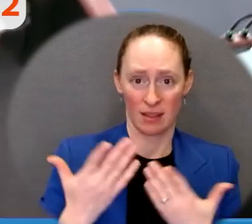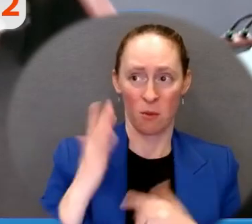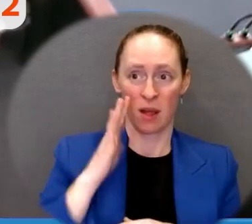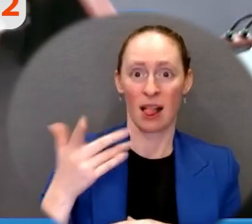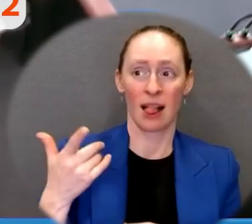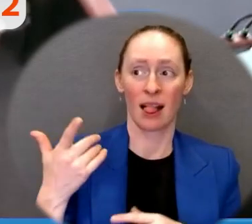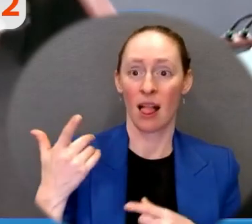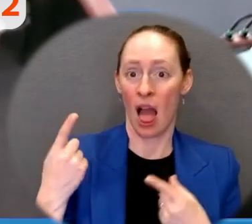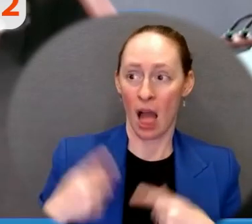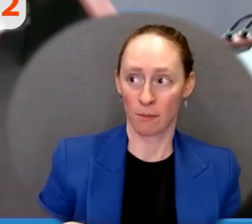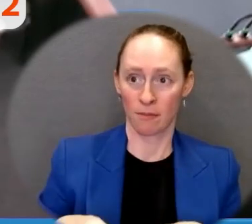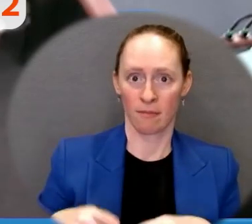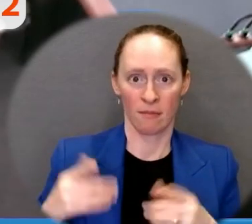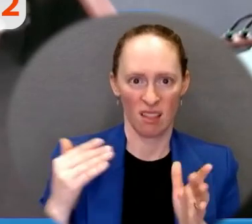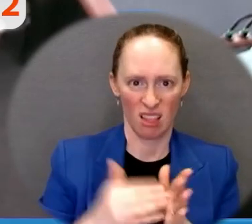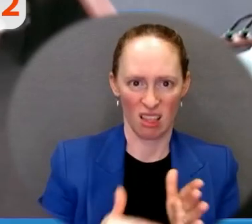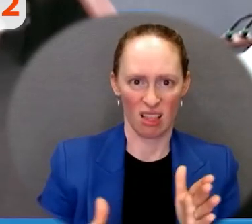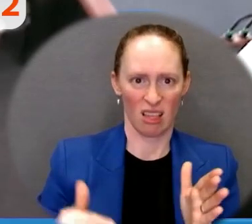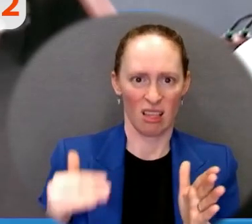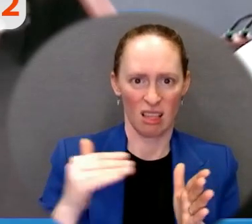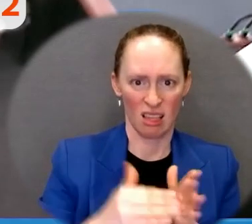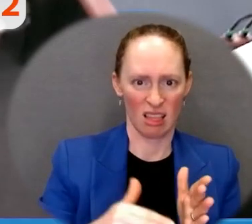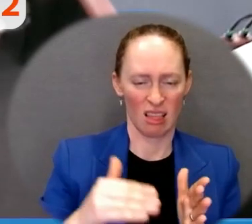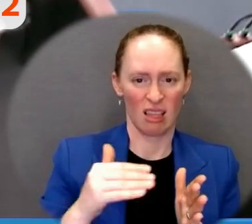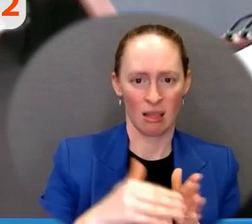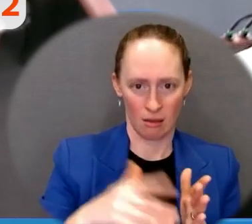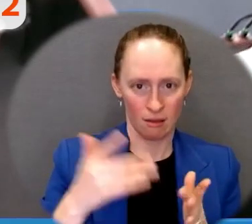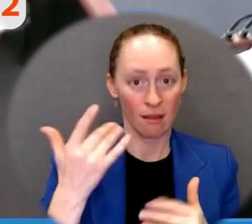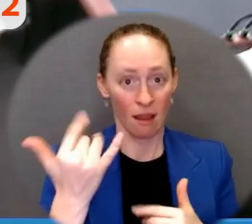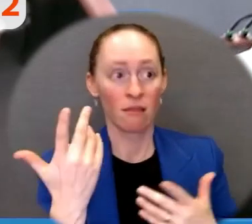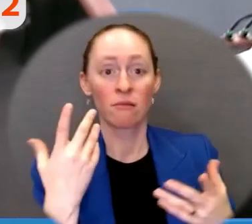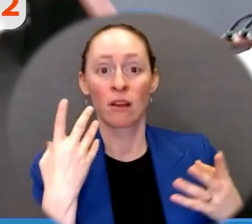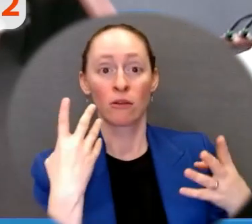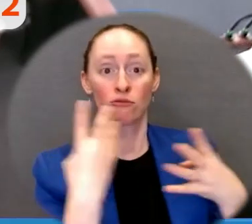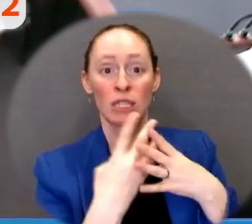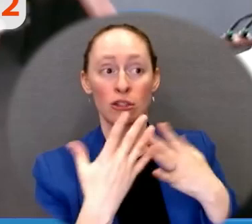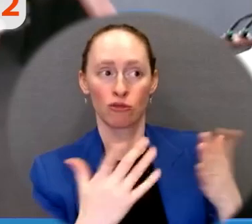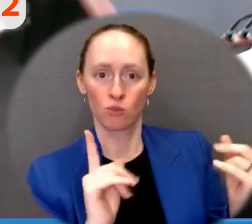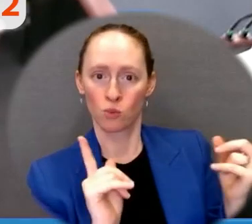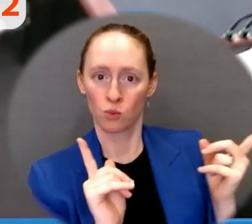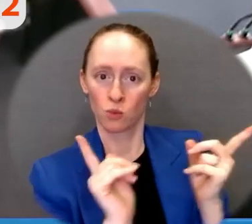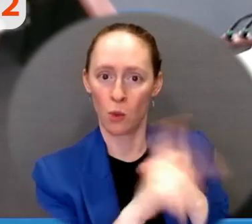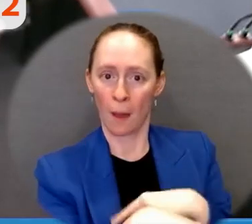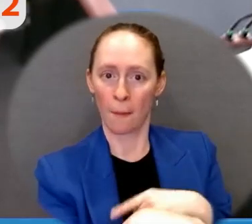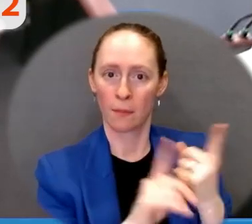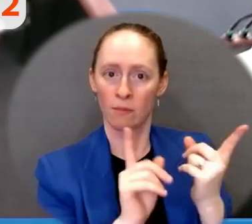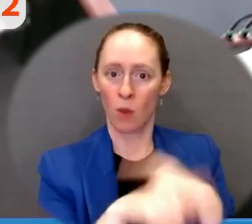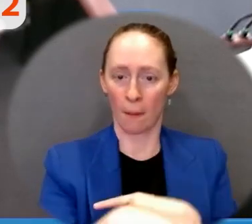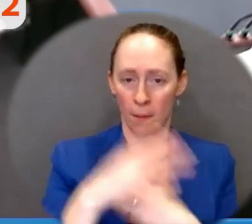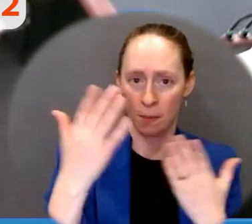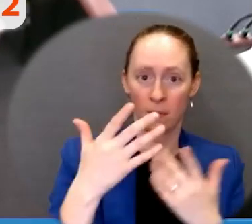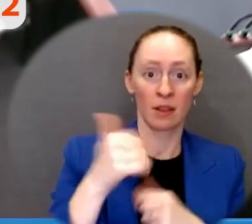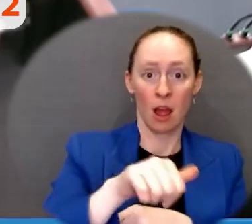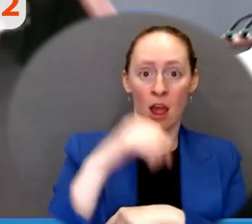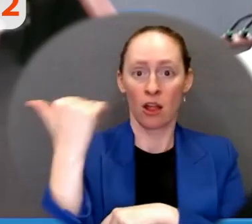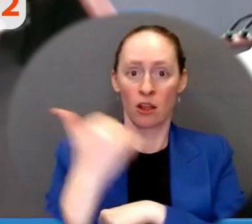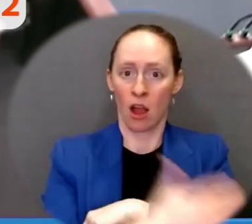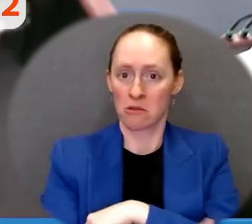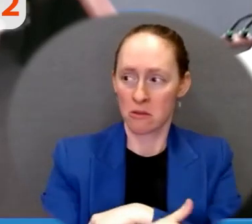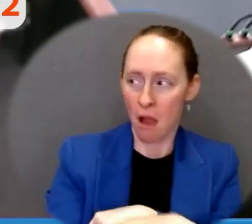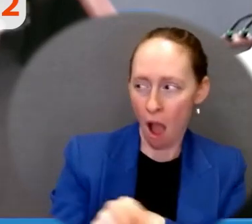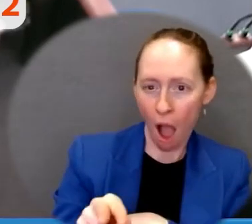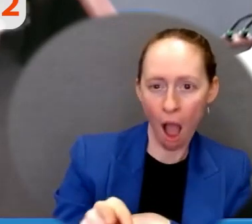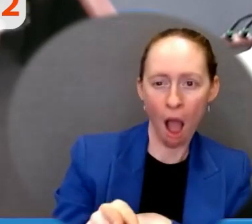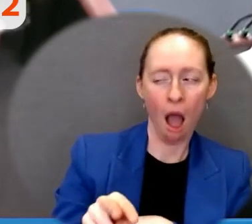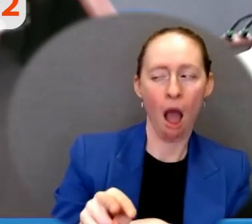to any foreign actor or rogue country that has watched all of this unfold and might be thinking, okay, so